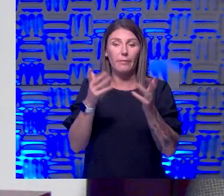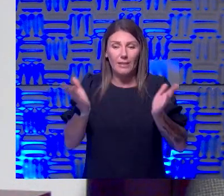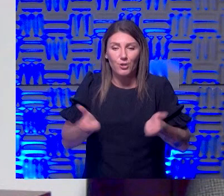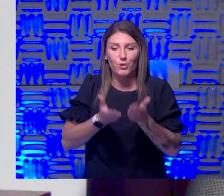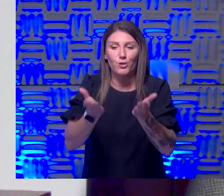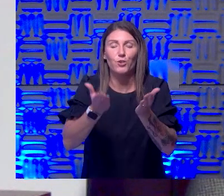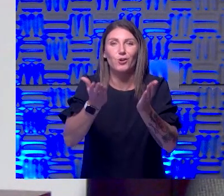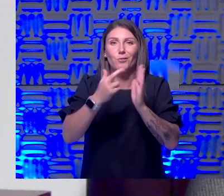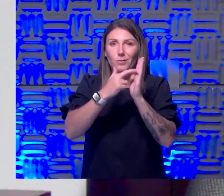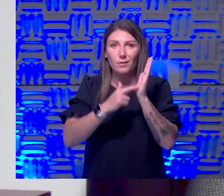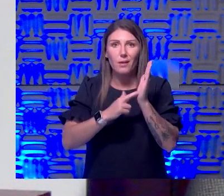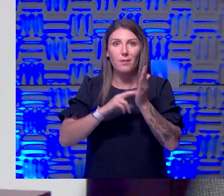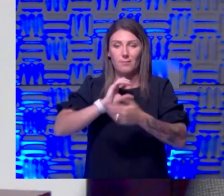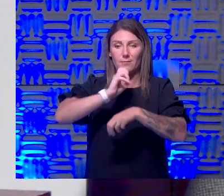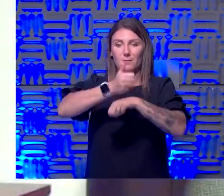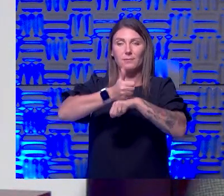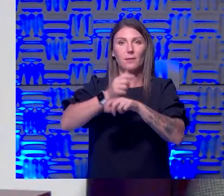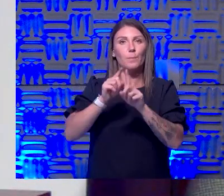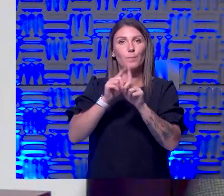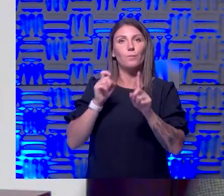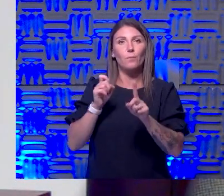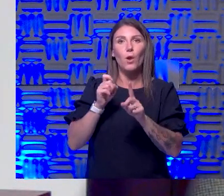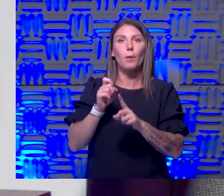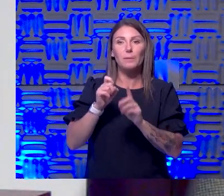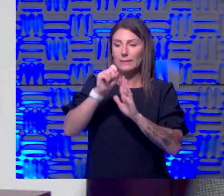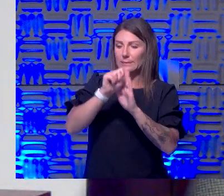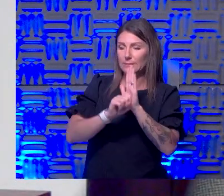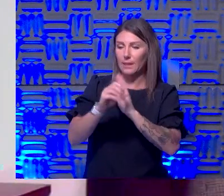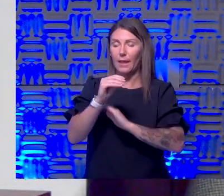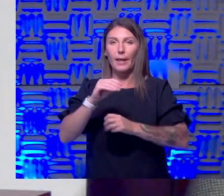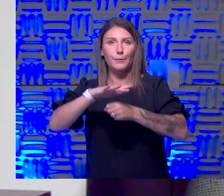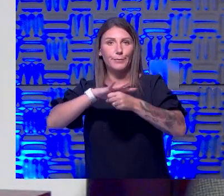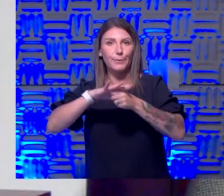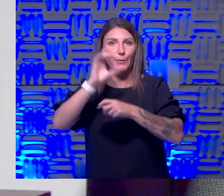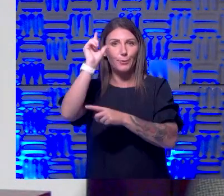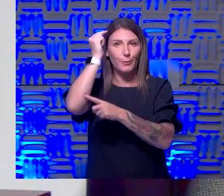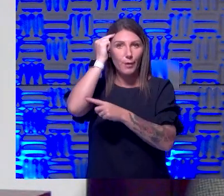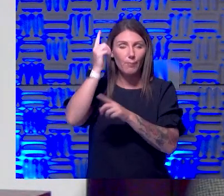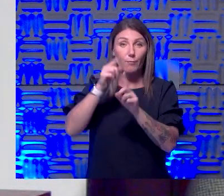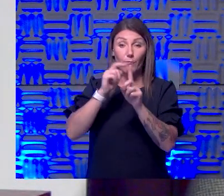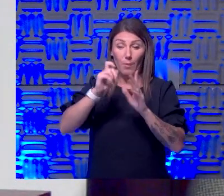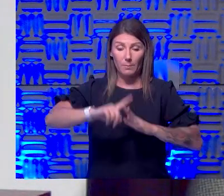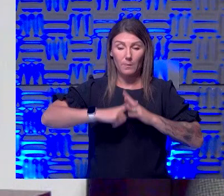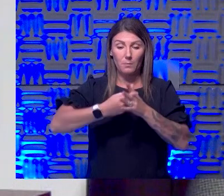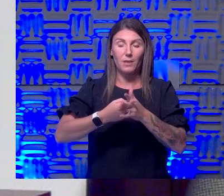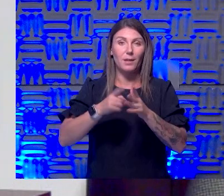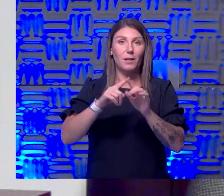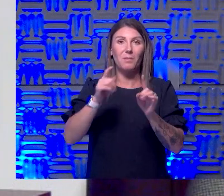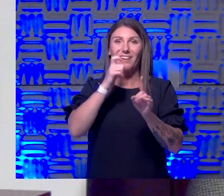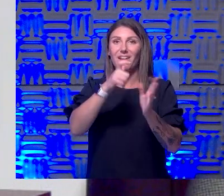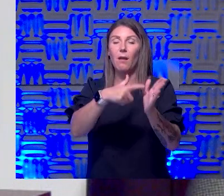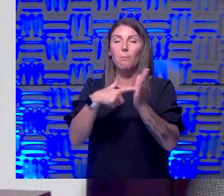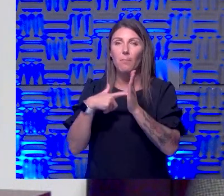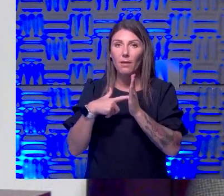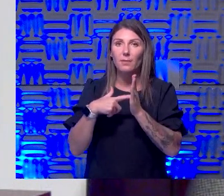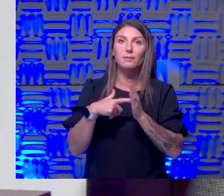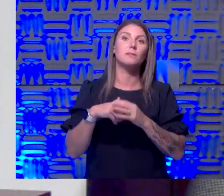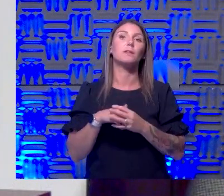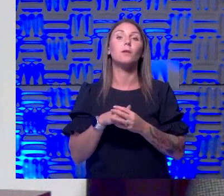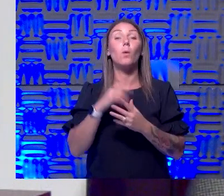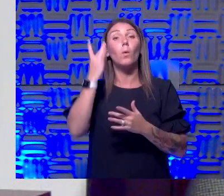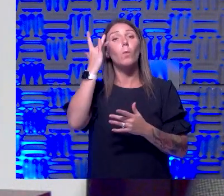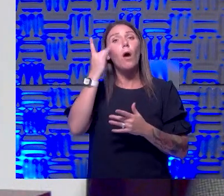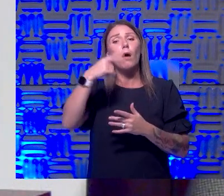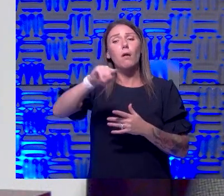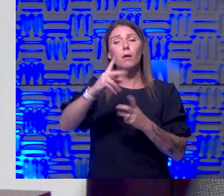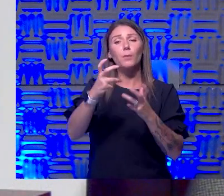encouraging guidelines that have been issued by state and local governments from the beginning, even though those were not mandates, because they want